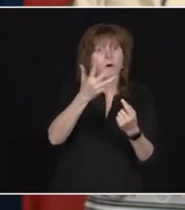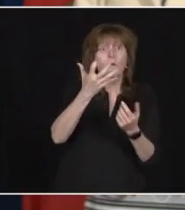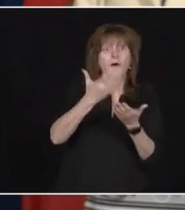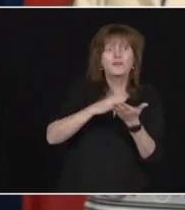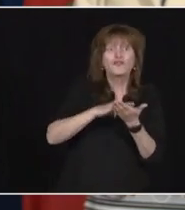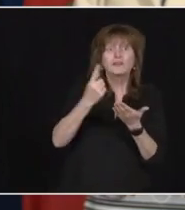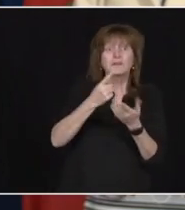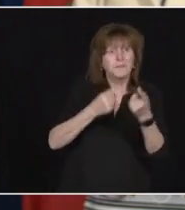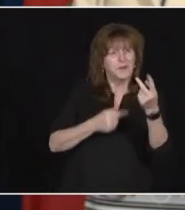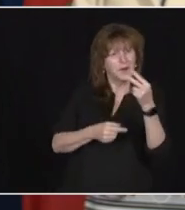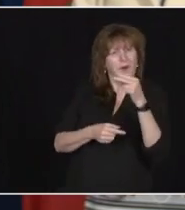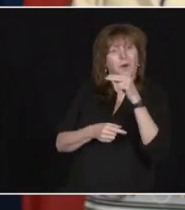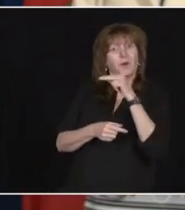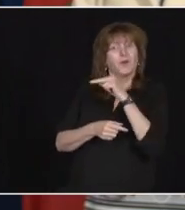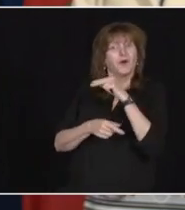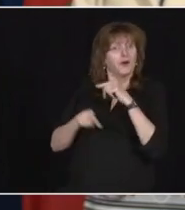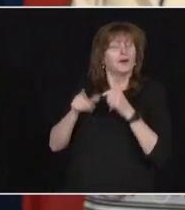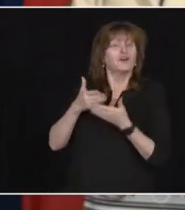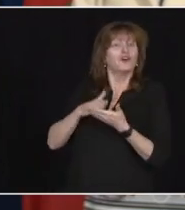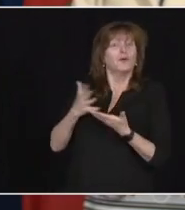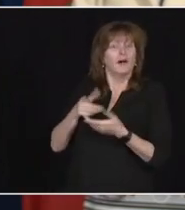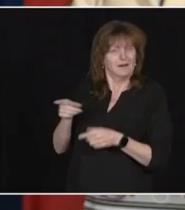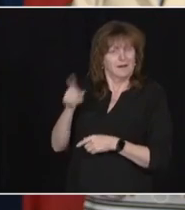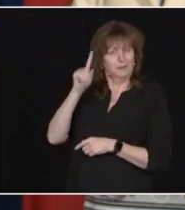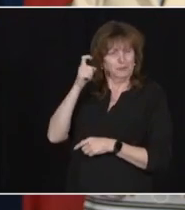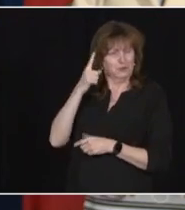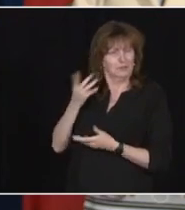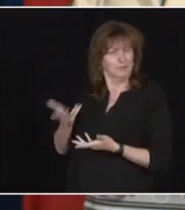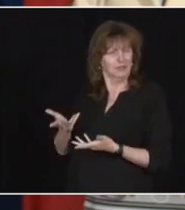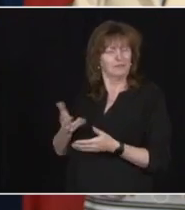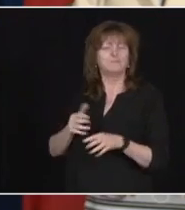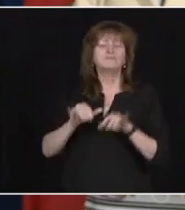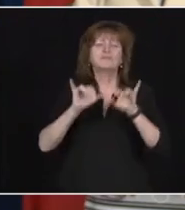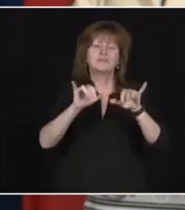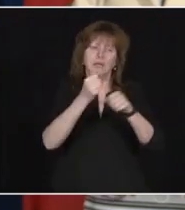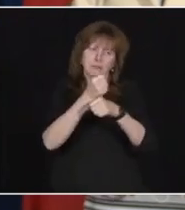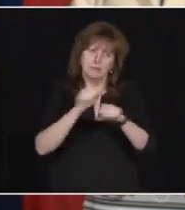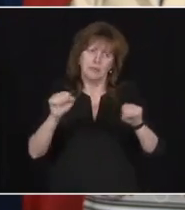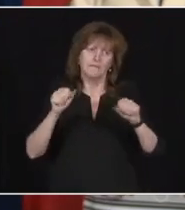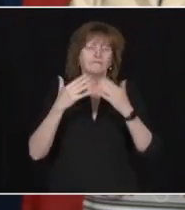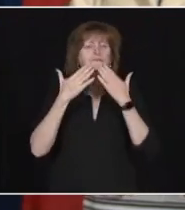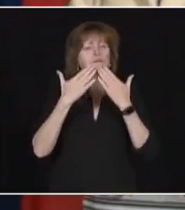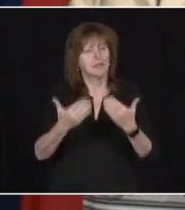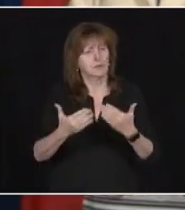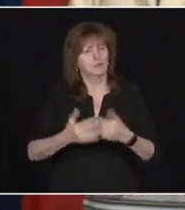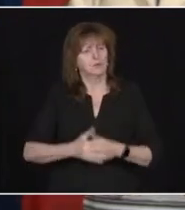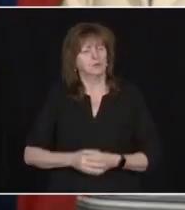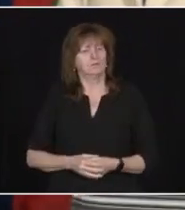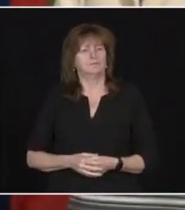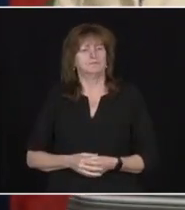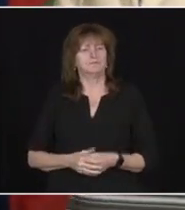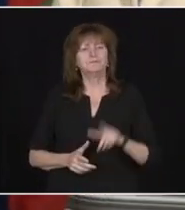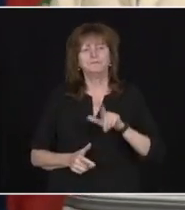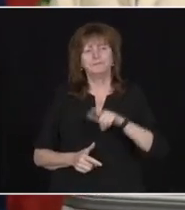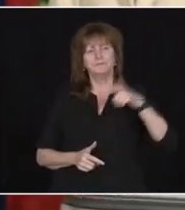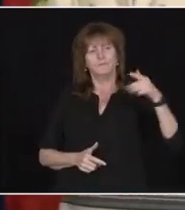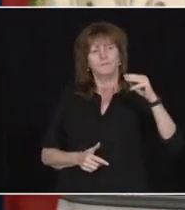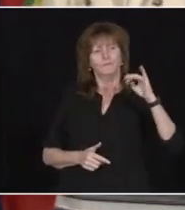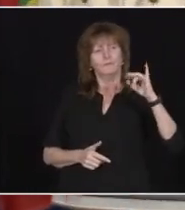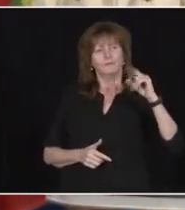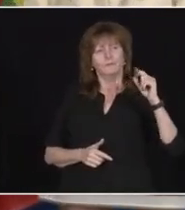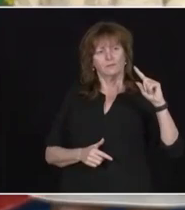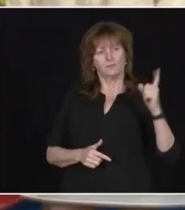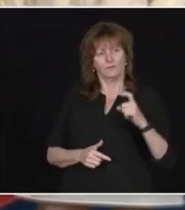with the Premier. Stay safe, Ontario. Thank you. We'll go to the phone line for questions. Just a reminder, one question,